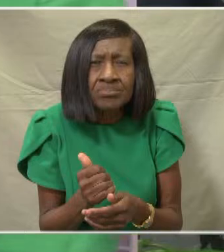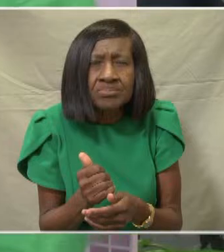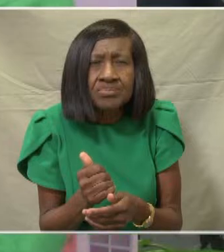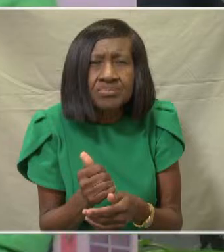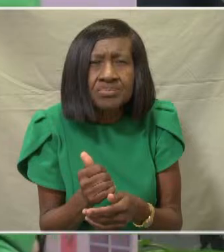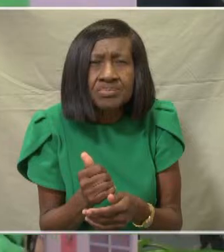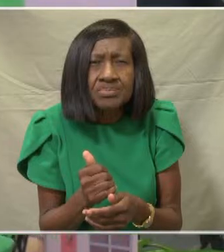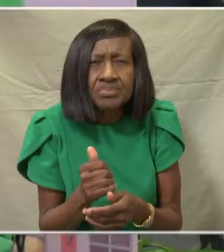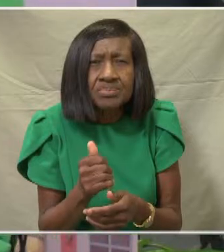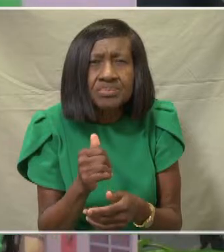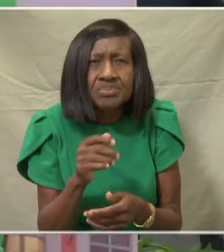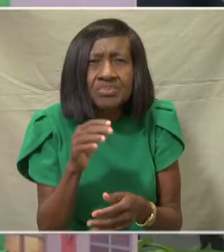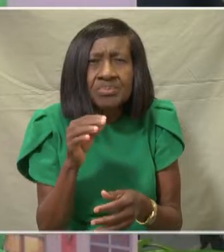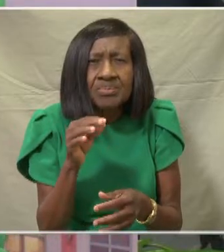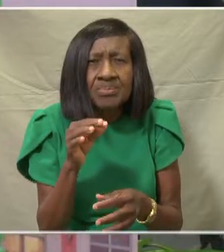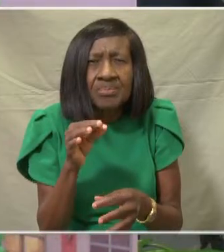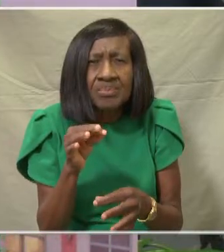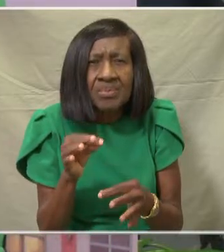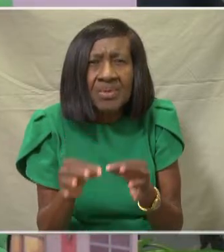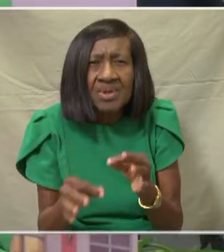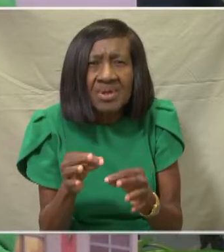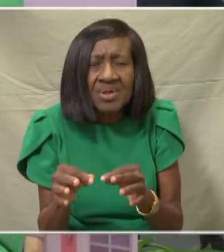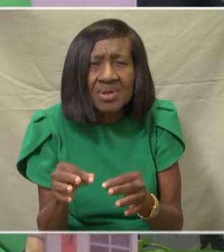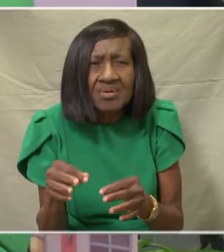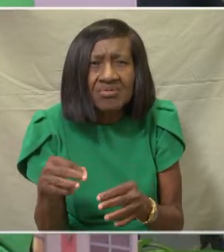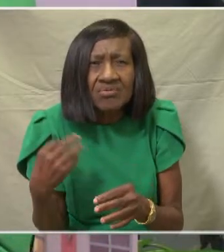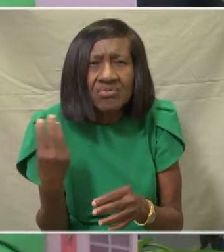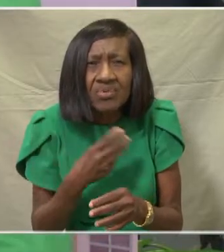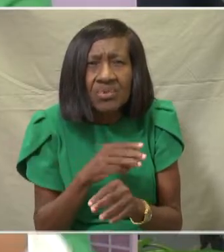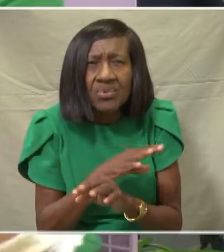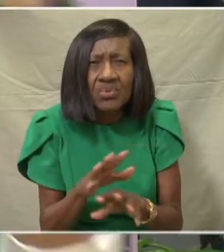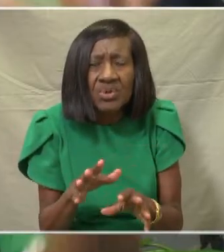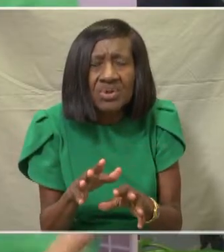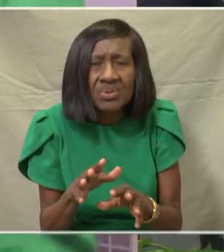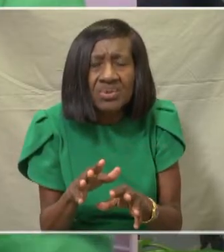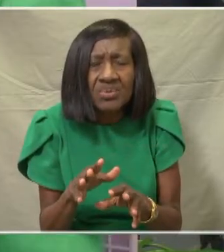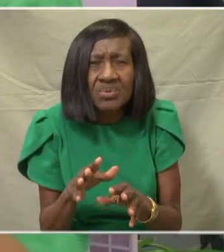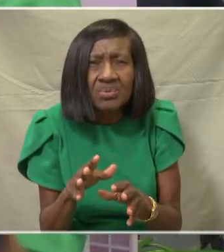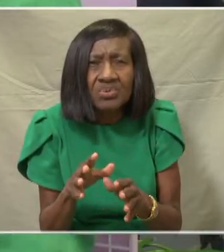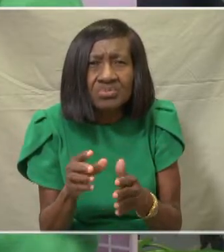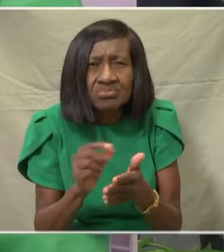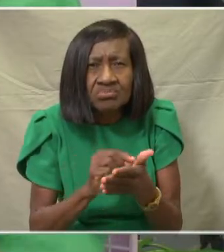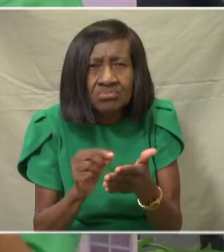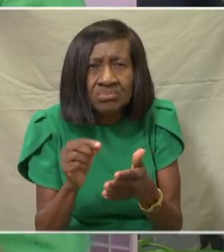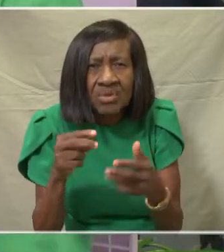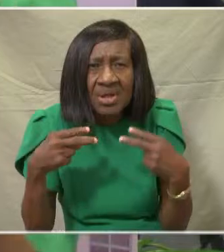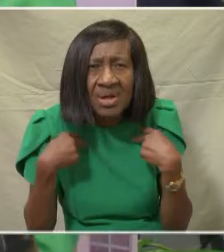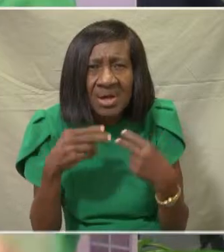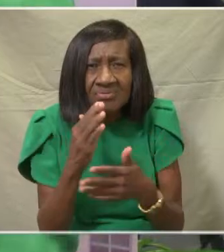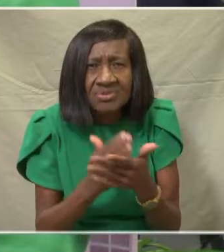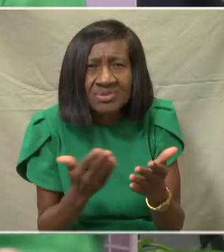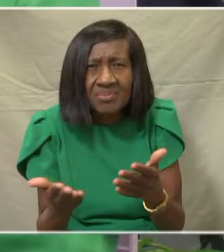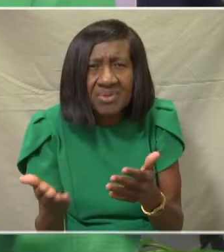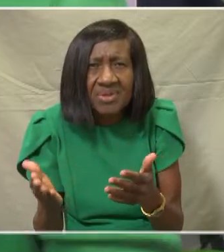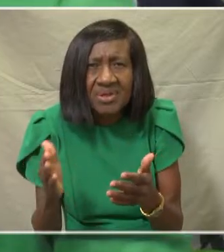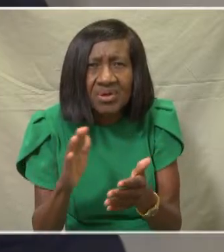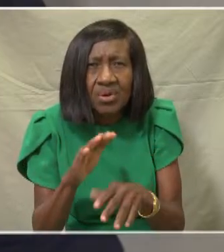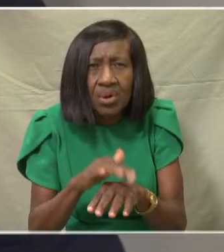to ask is, even if we don't have something written explicitly out on paper, are you observing other ways in which due process is observed?